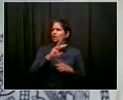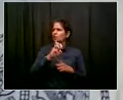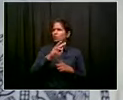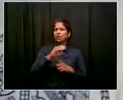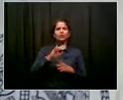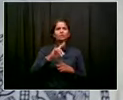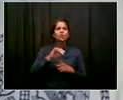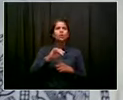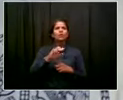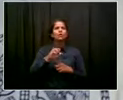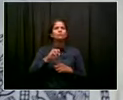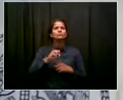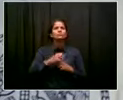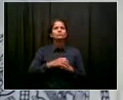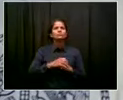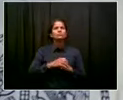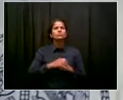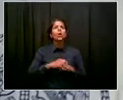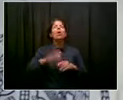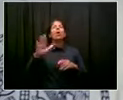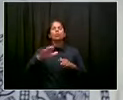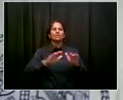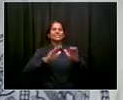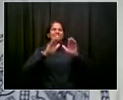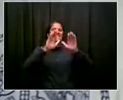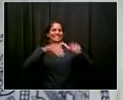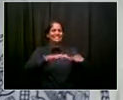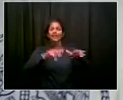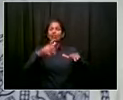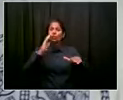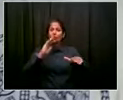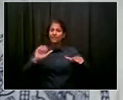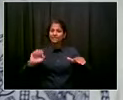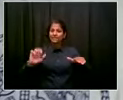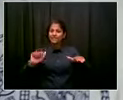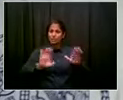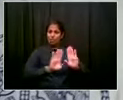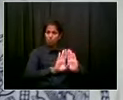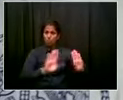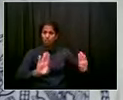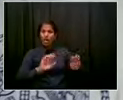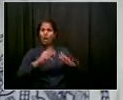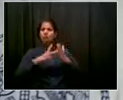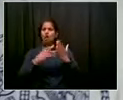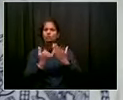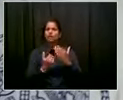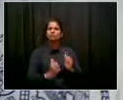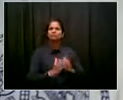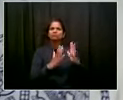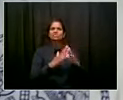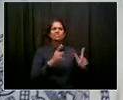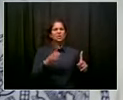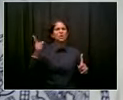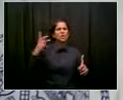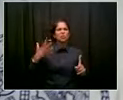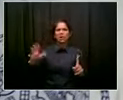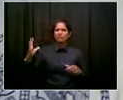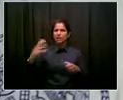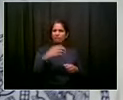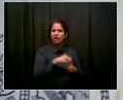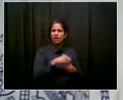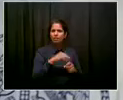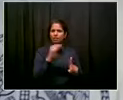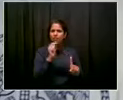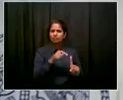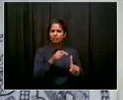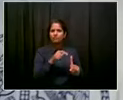you paul uh yeah this ball game ain't over let me tell you i spoke to the borough president about it um we've got to get this done